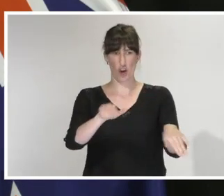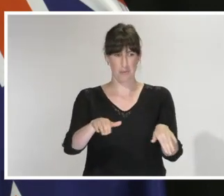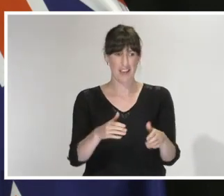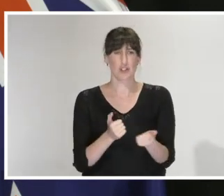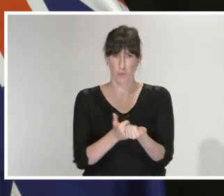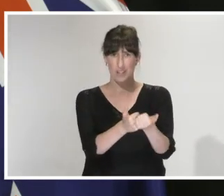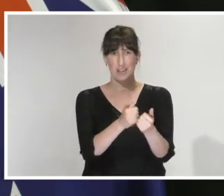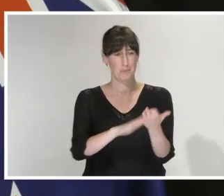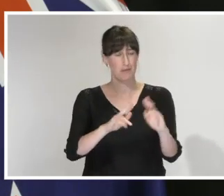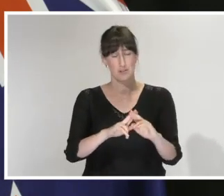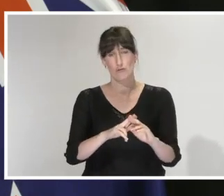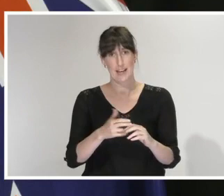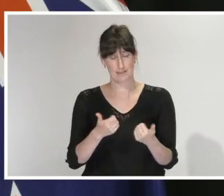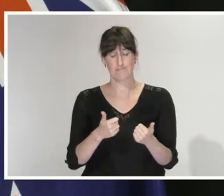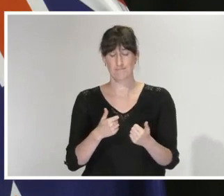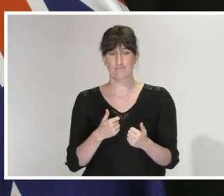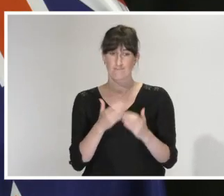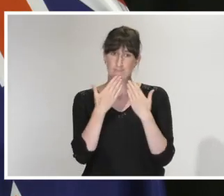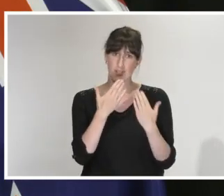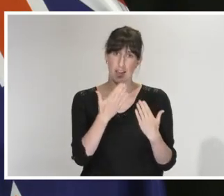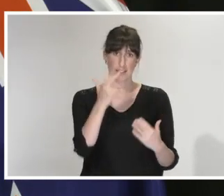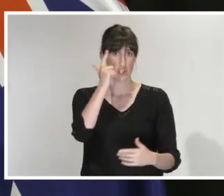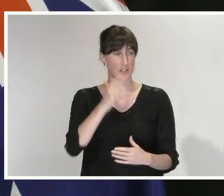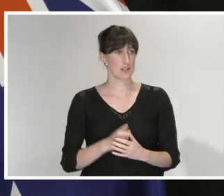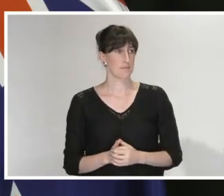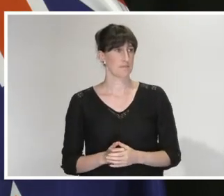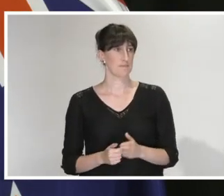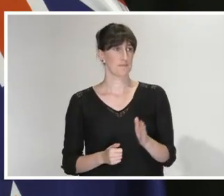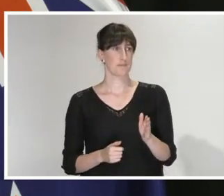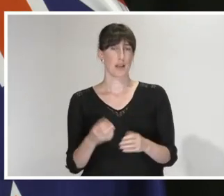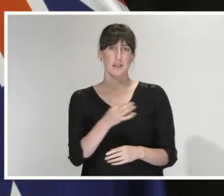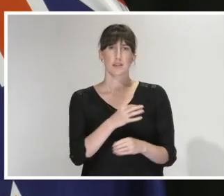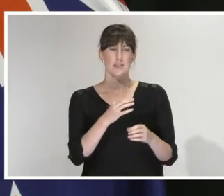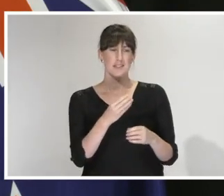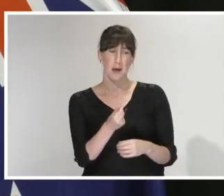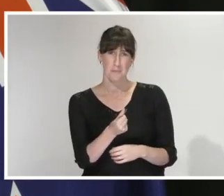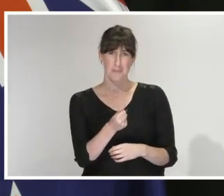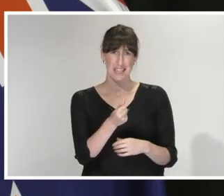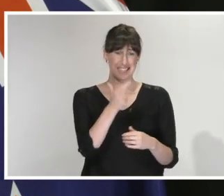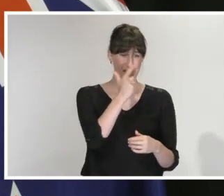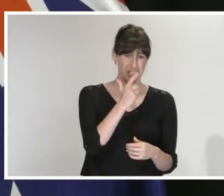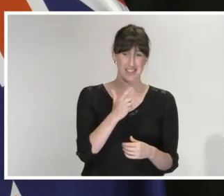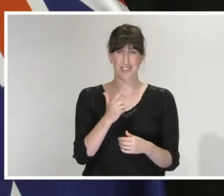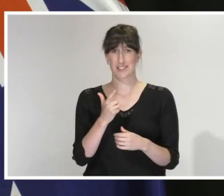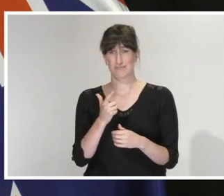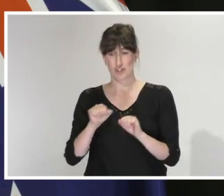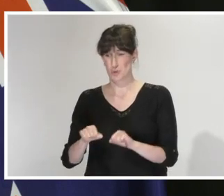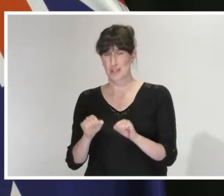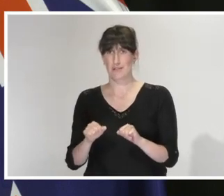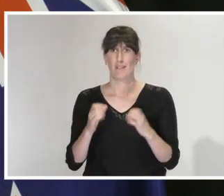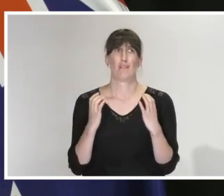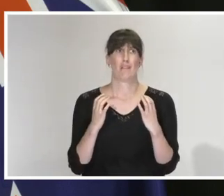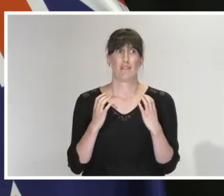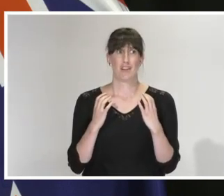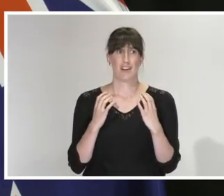work. Some parents, teachers, and maybe even some students might be feeling quite stressed at the moment, not being in the classroom, and what that